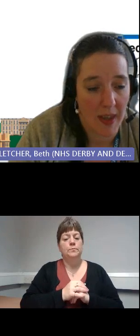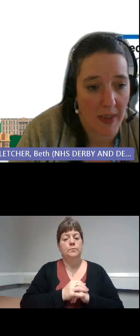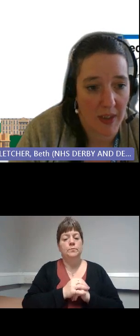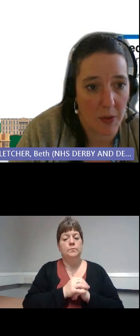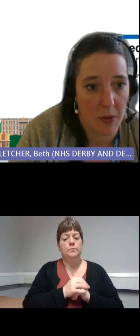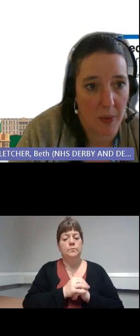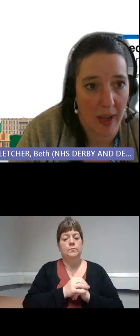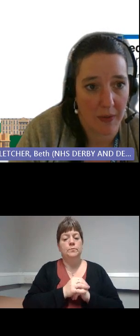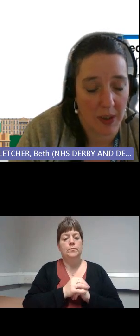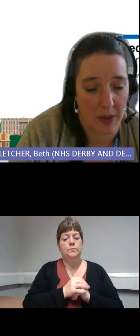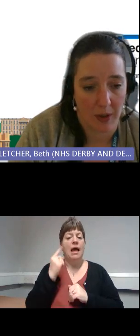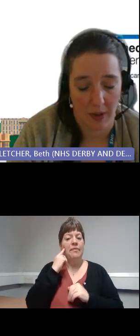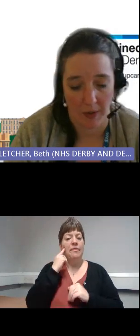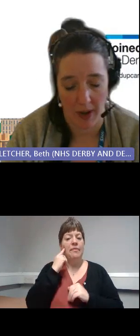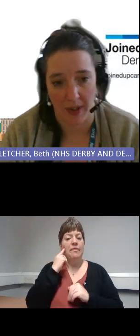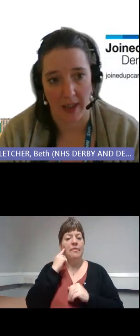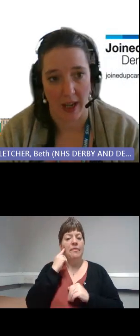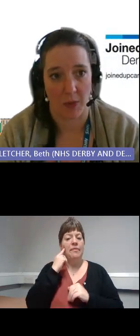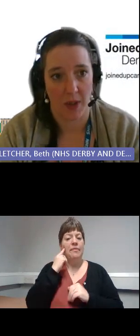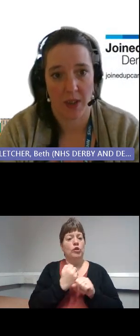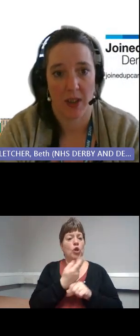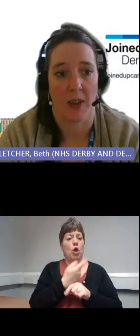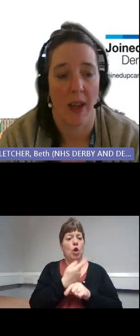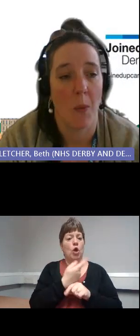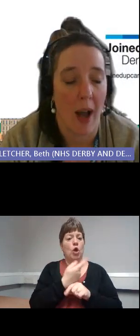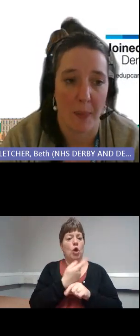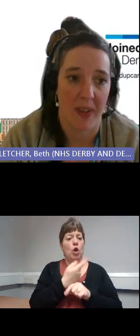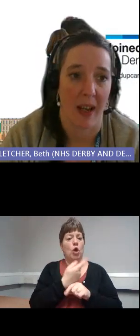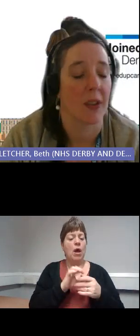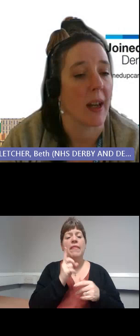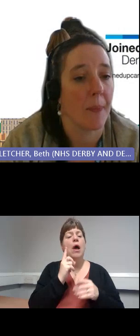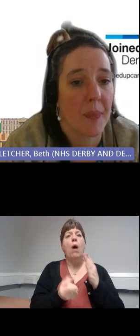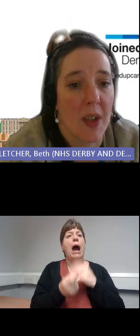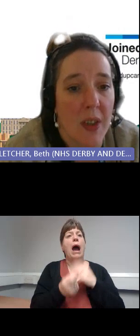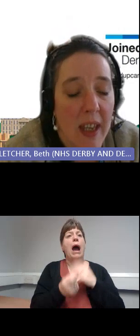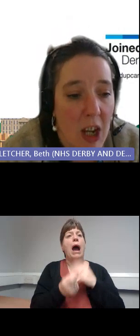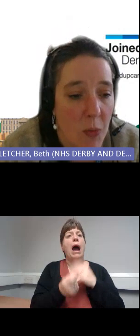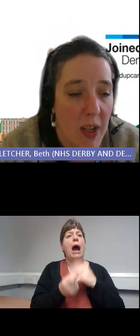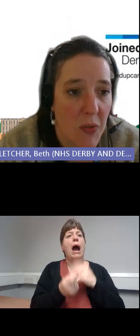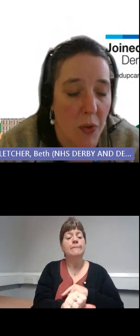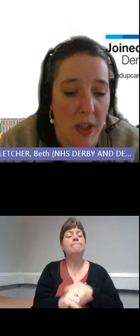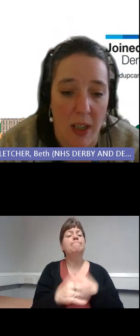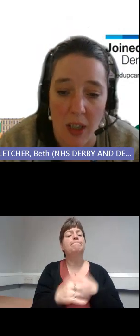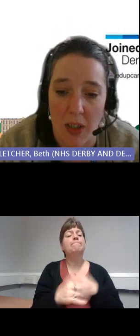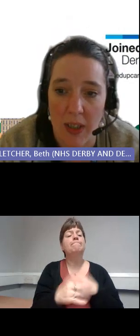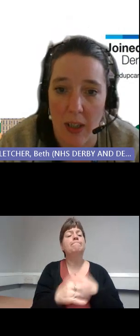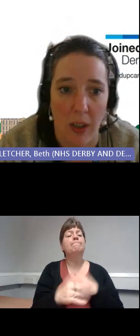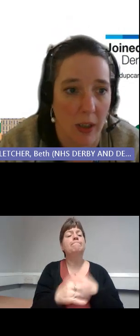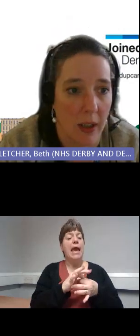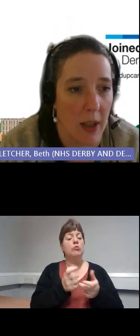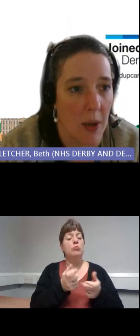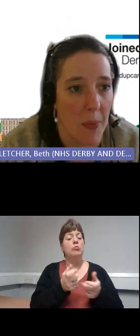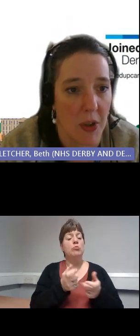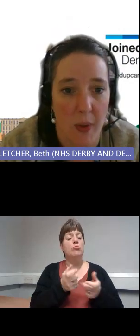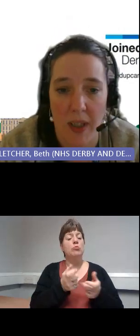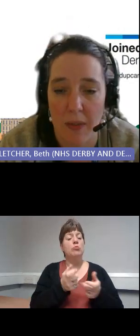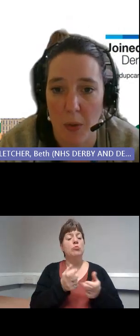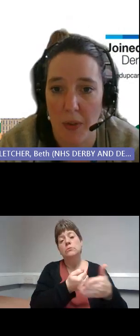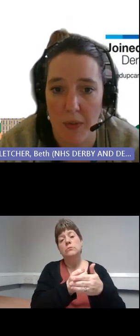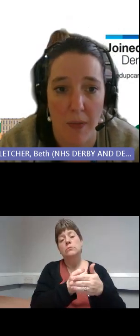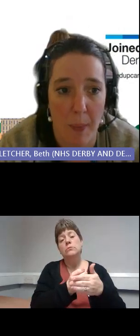I think that's all we have to do around the engagement. And then what happens after that? So the engagement is running until